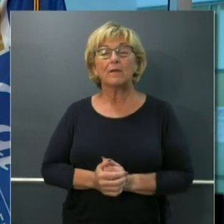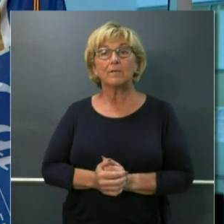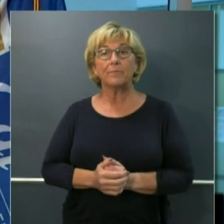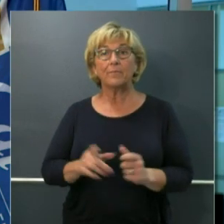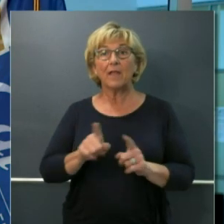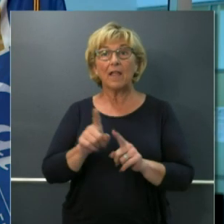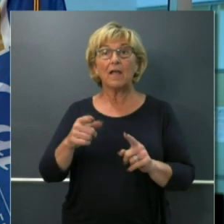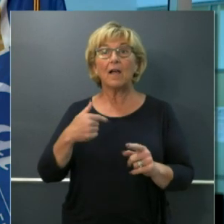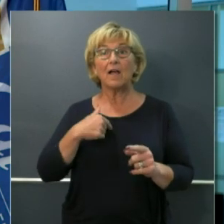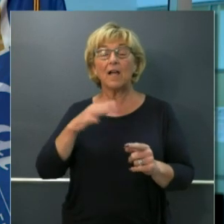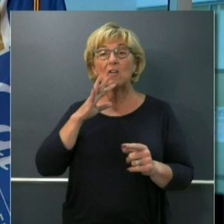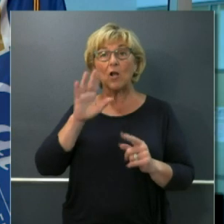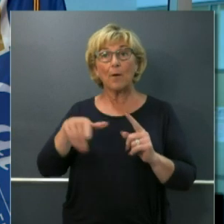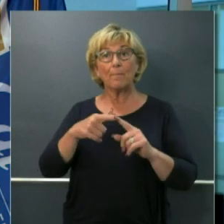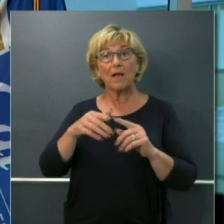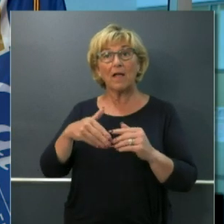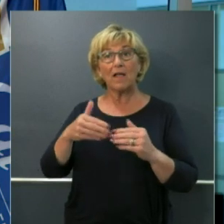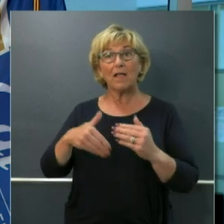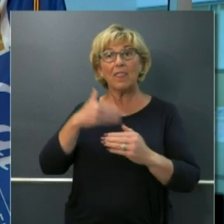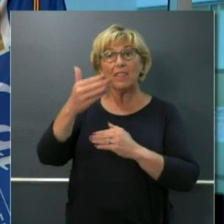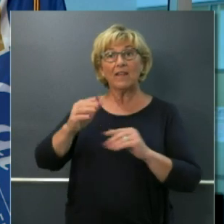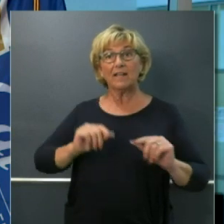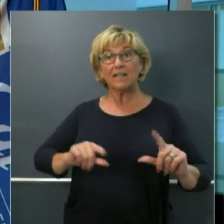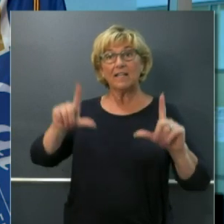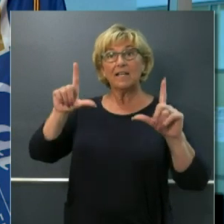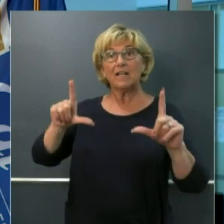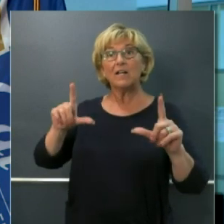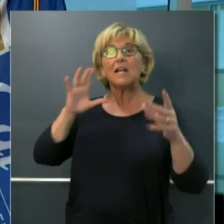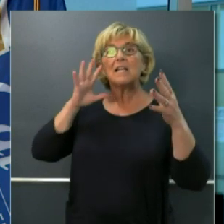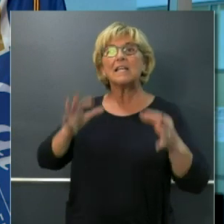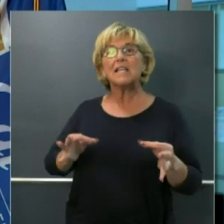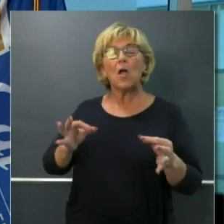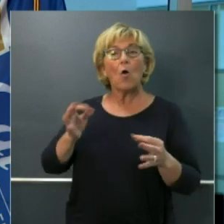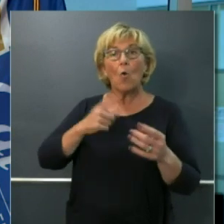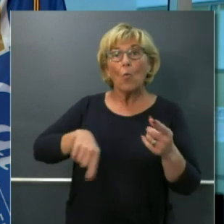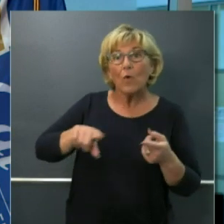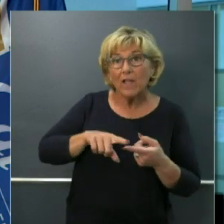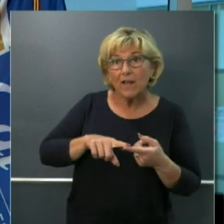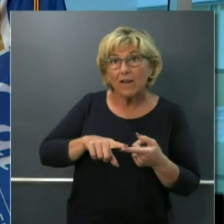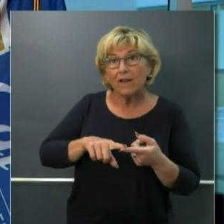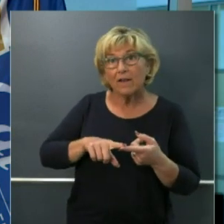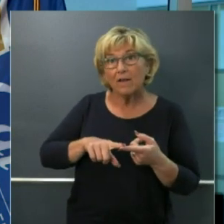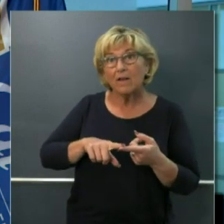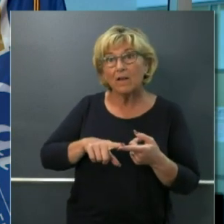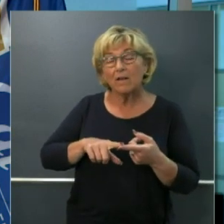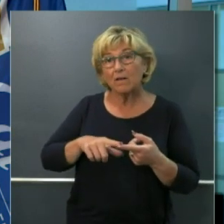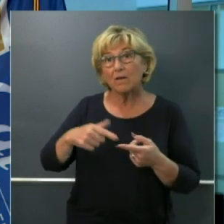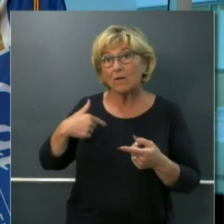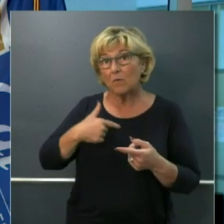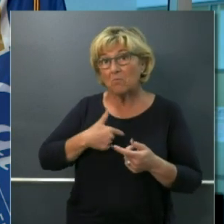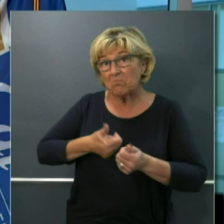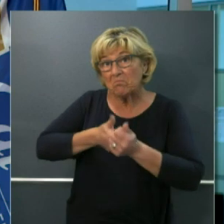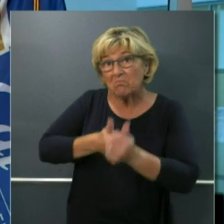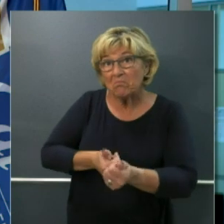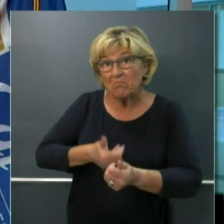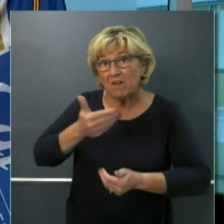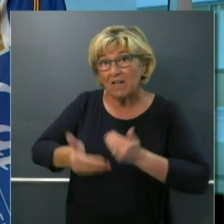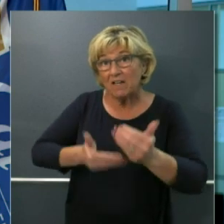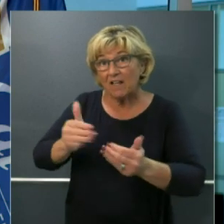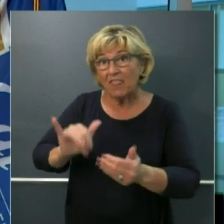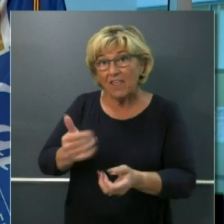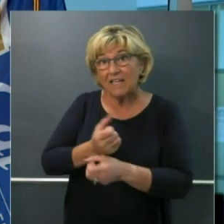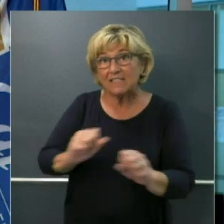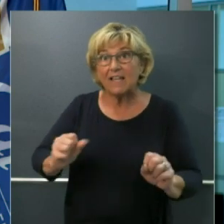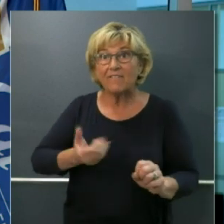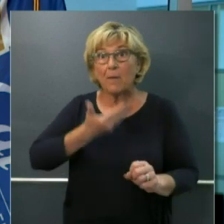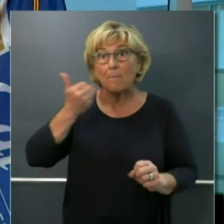as I move on to this next slide, is our ability to determine when we may have, that we are moving in a way that's safe and best